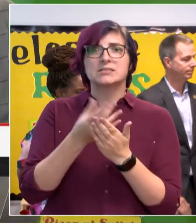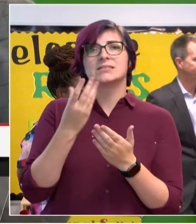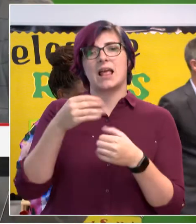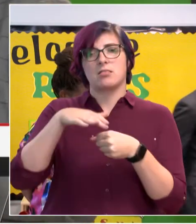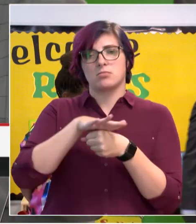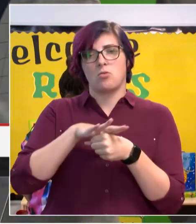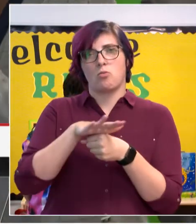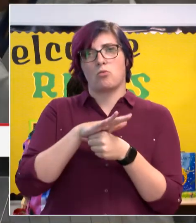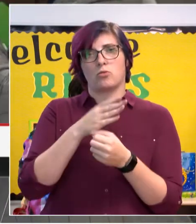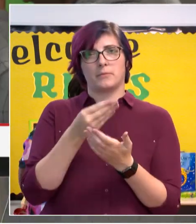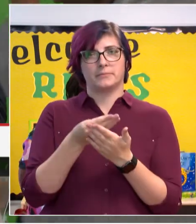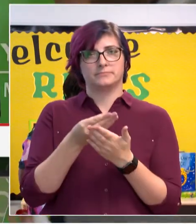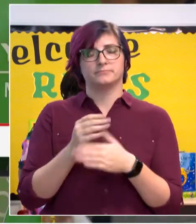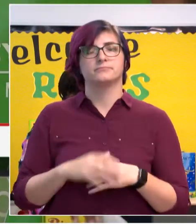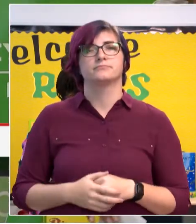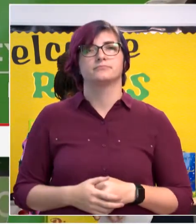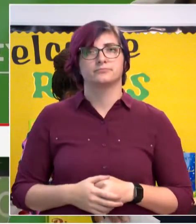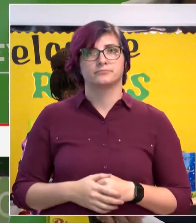dollars.